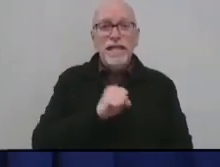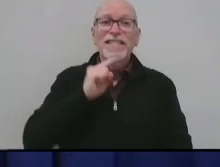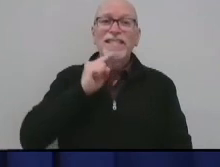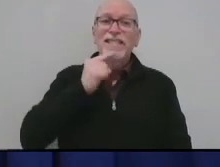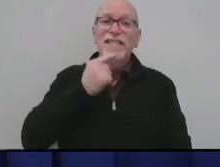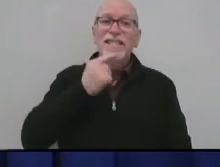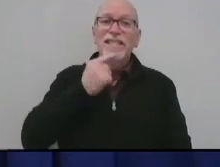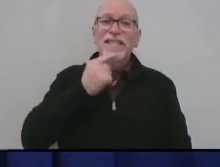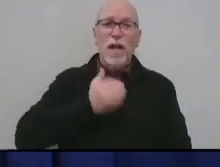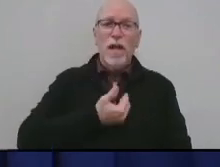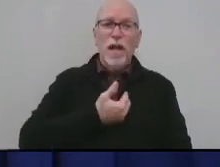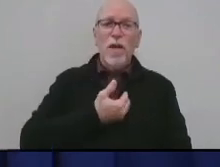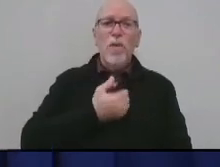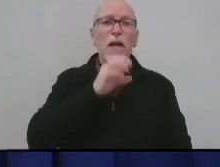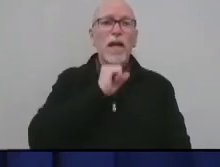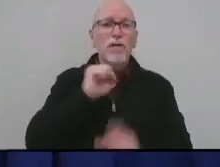rules.